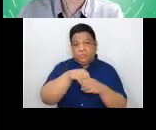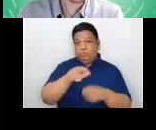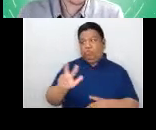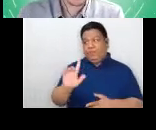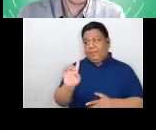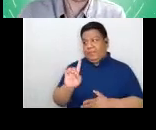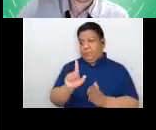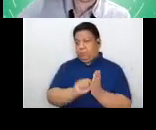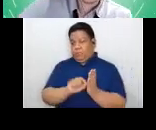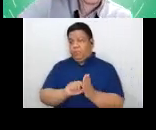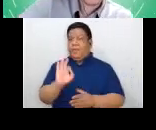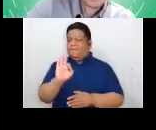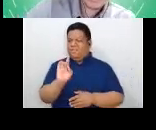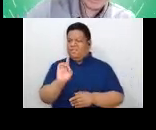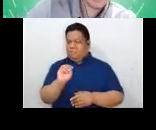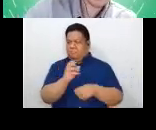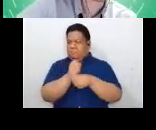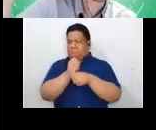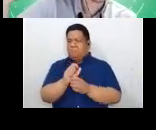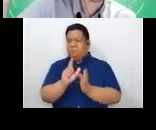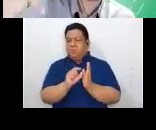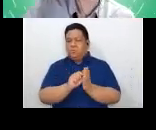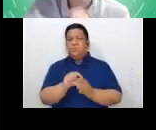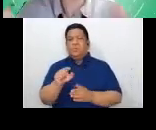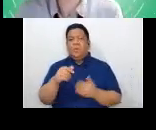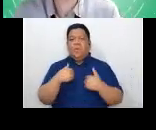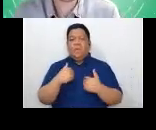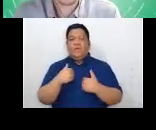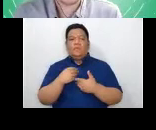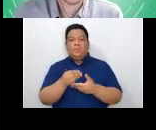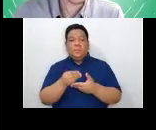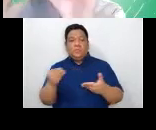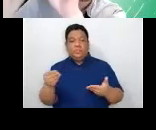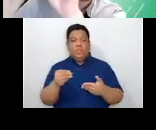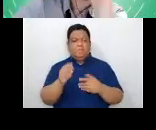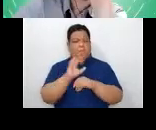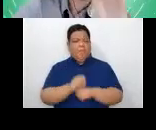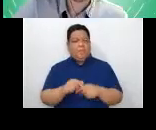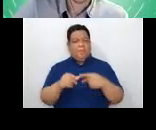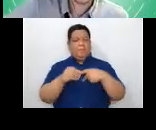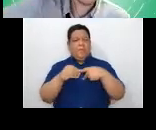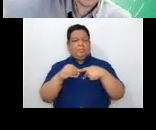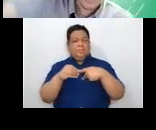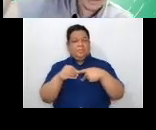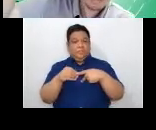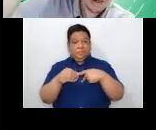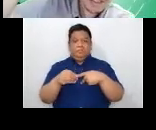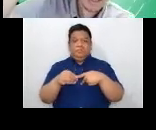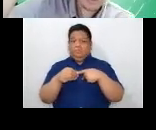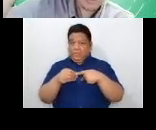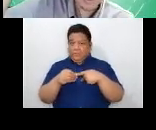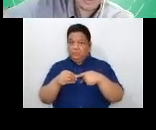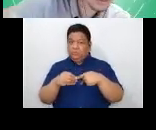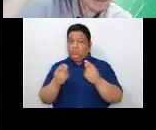FDM printer, it takes a spool of material. Usually this is plastic, right? It's like a string. And it will deposit